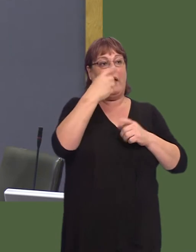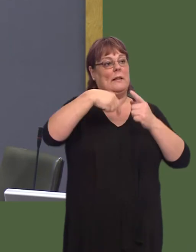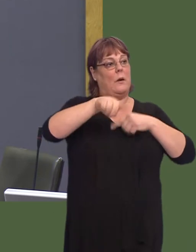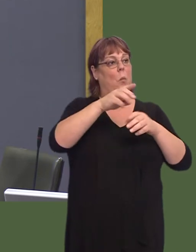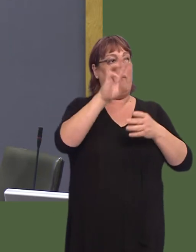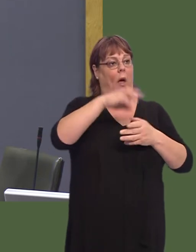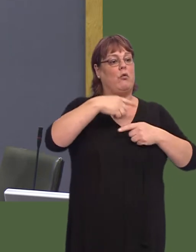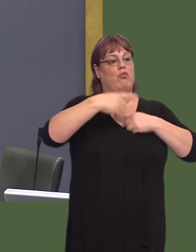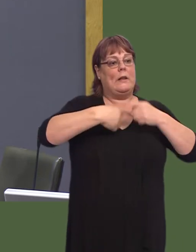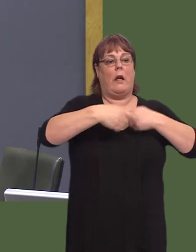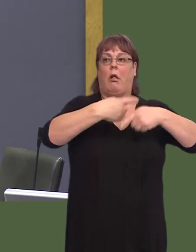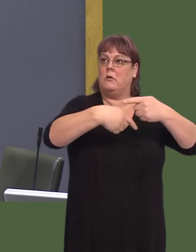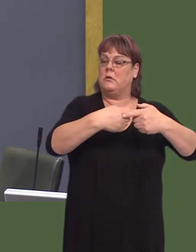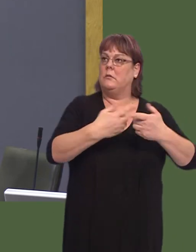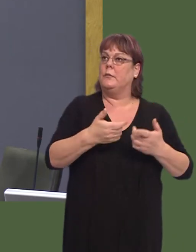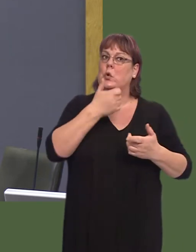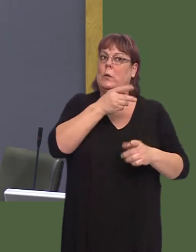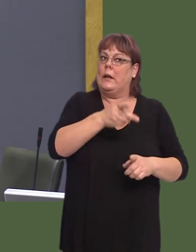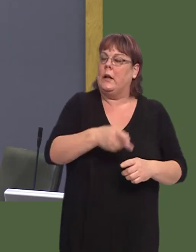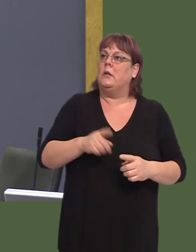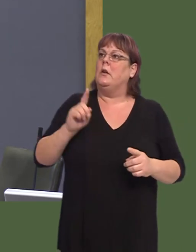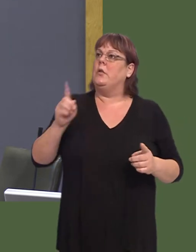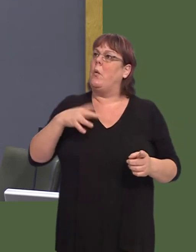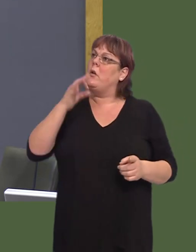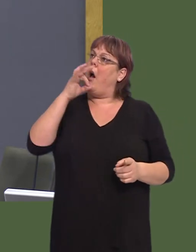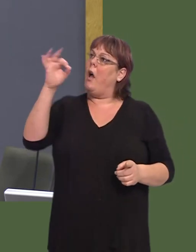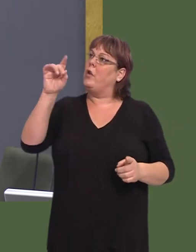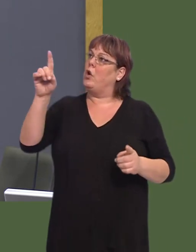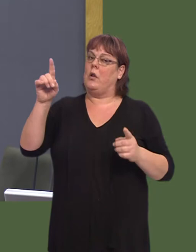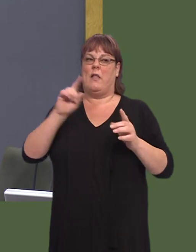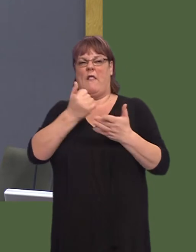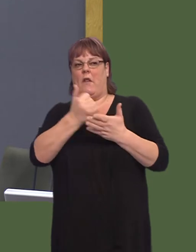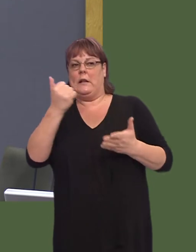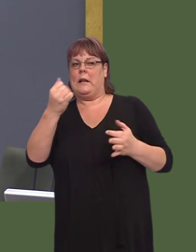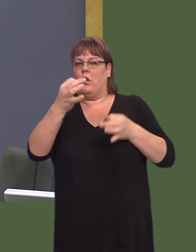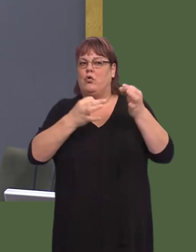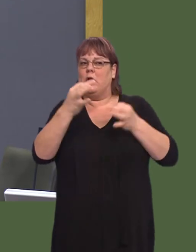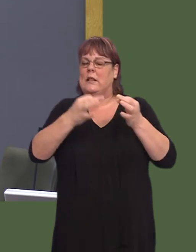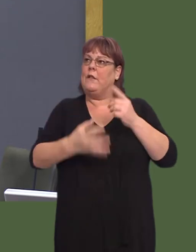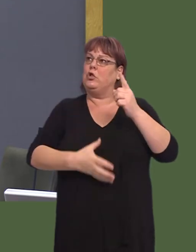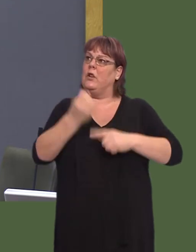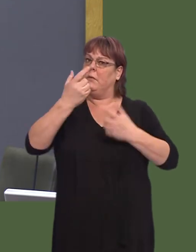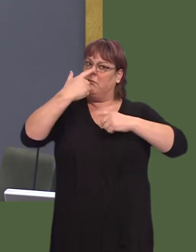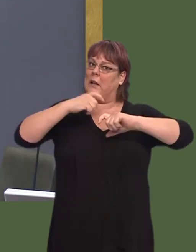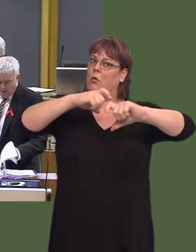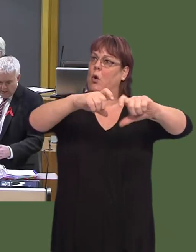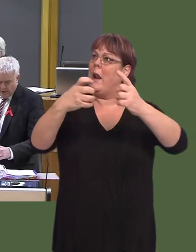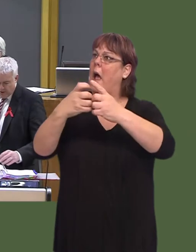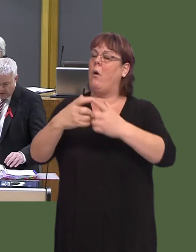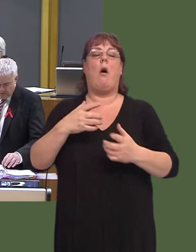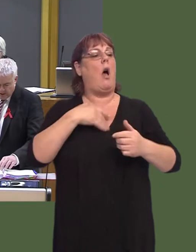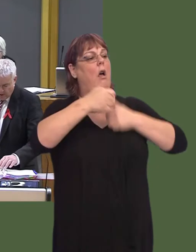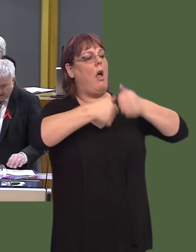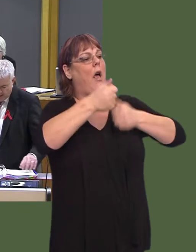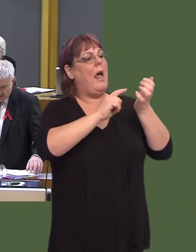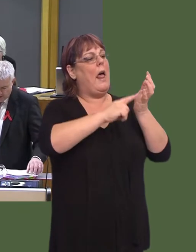being recycled. What further actions, therefore, can the Welsh Government take to enhance this fantastic and strategic achievement? Well, I pay